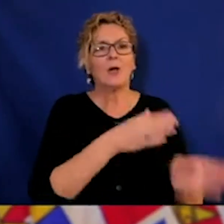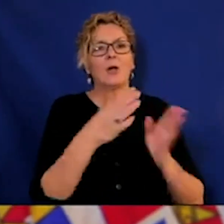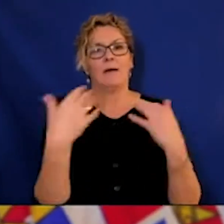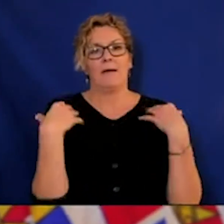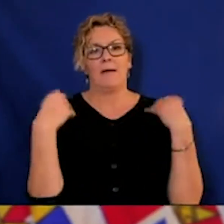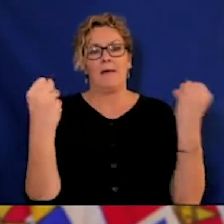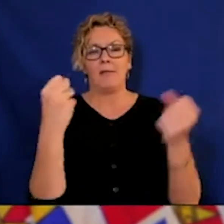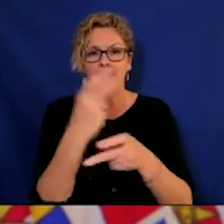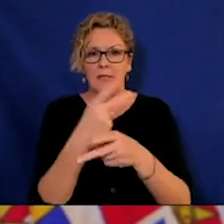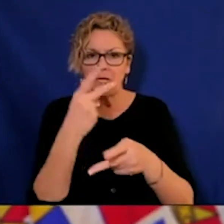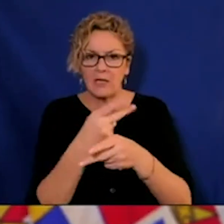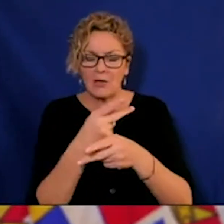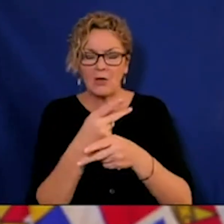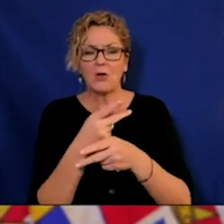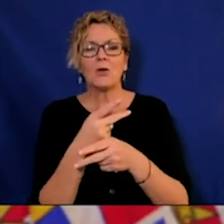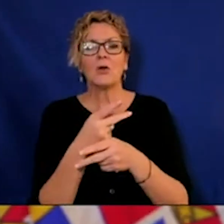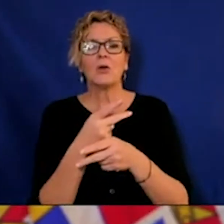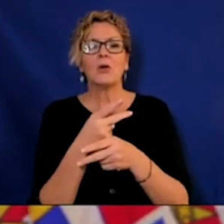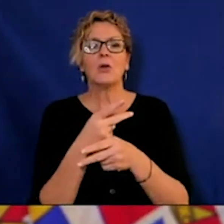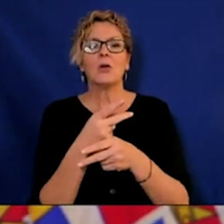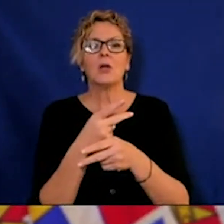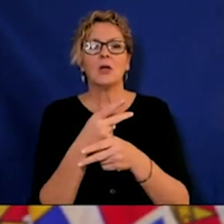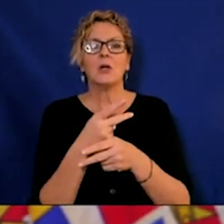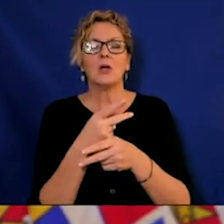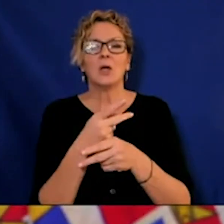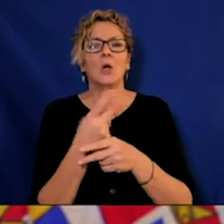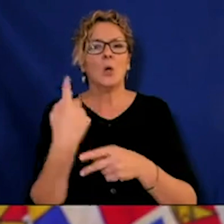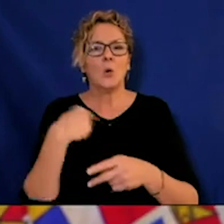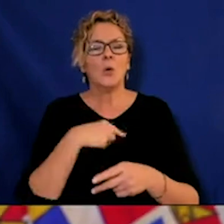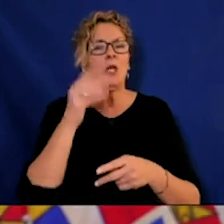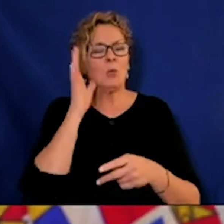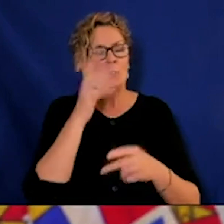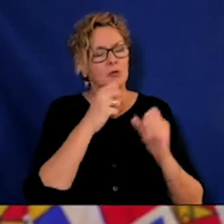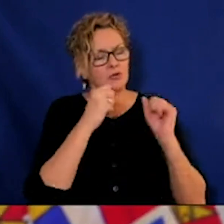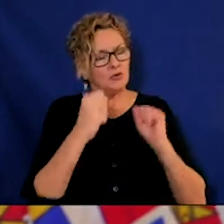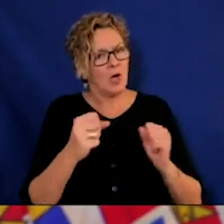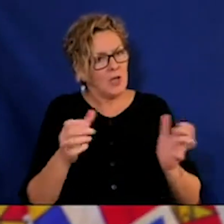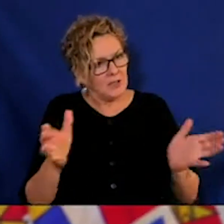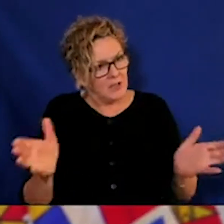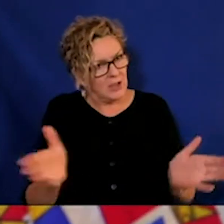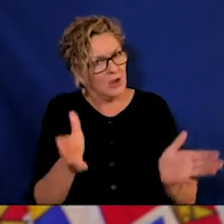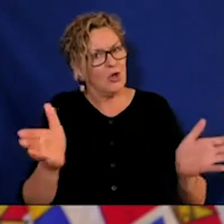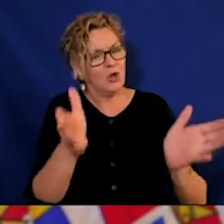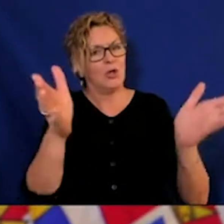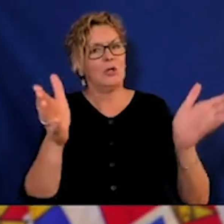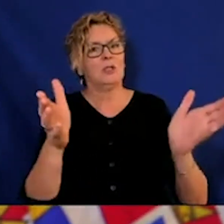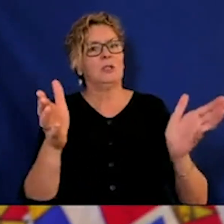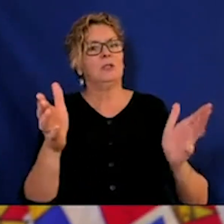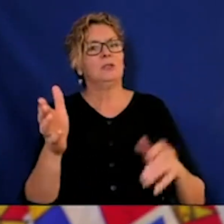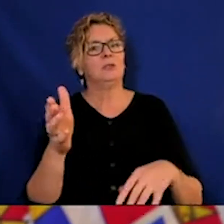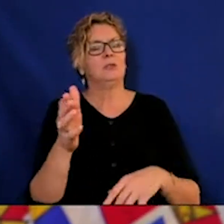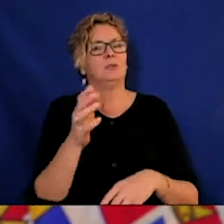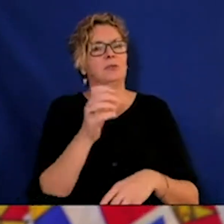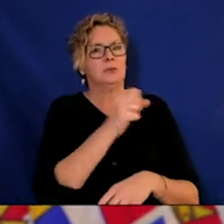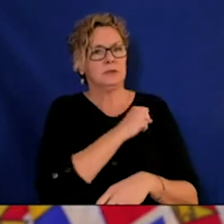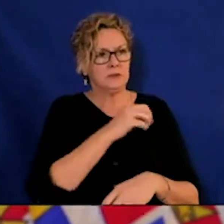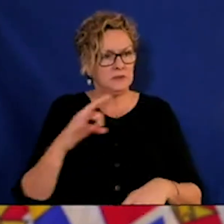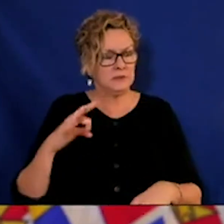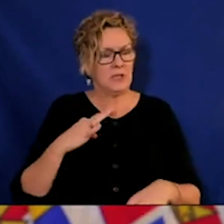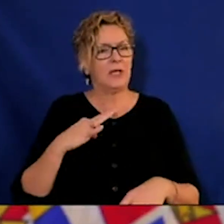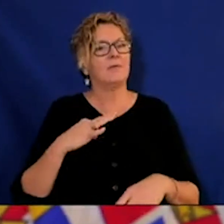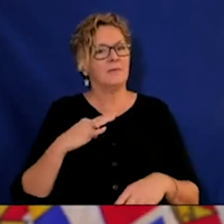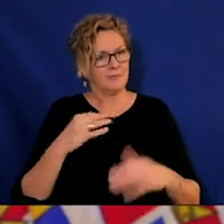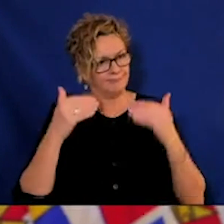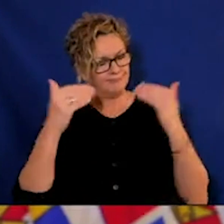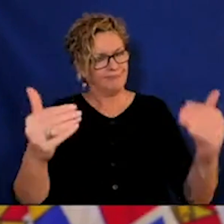be strongly encouraging everybody in those settings to be immunized. And if people are thinking of going into those settings